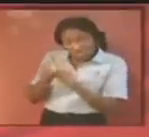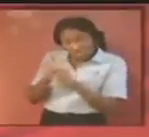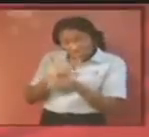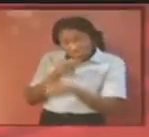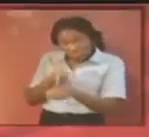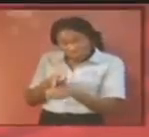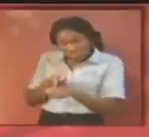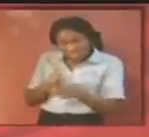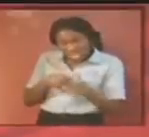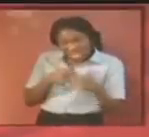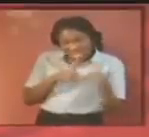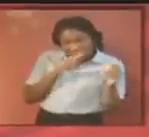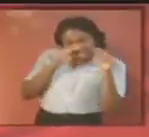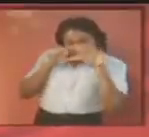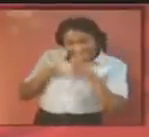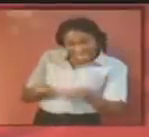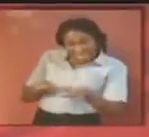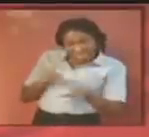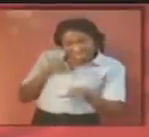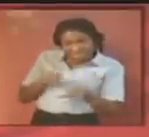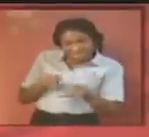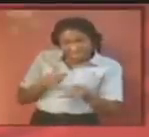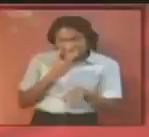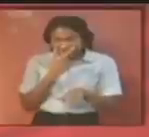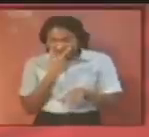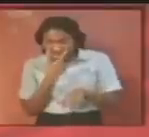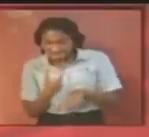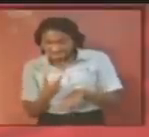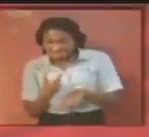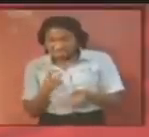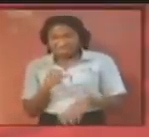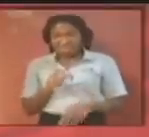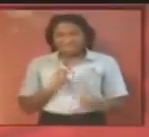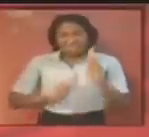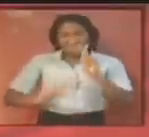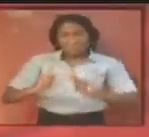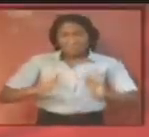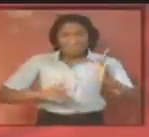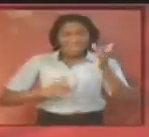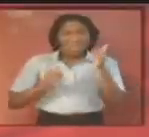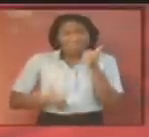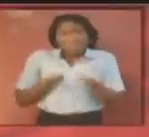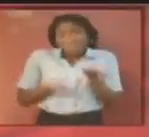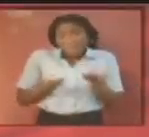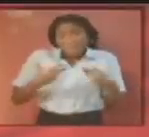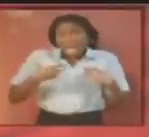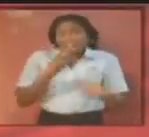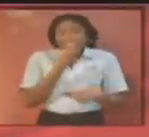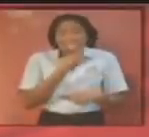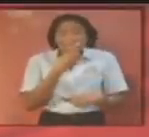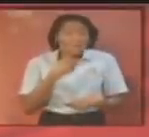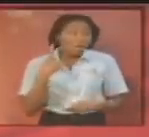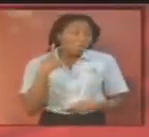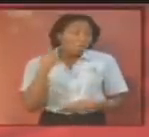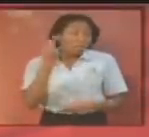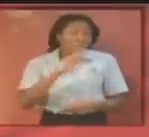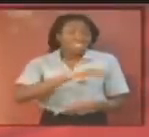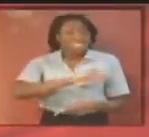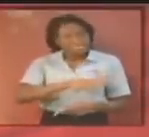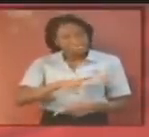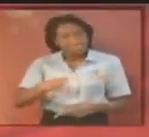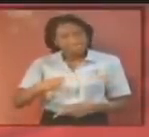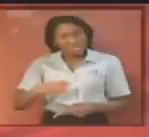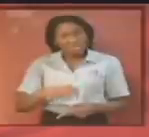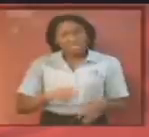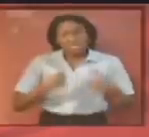example, people with suspected reinfections, people with prolonged chronic or very severe disease, any vaccine breakthrough